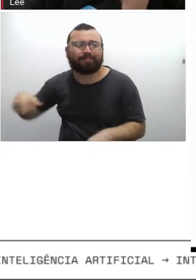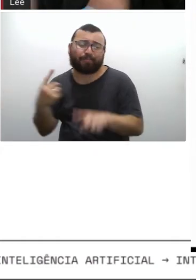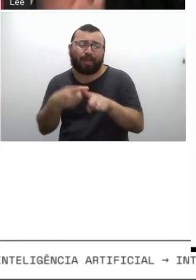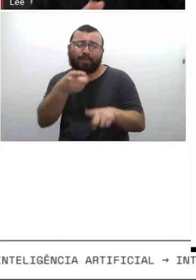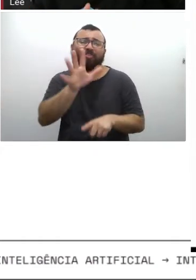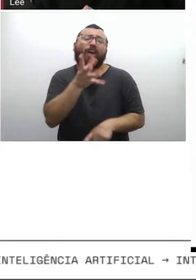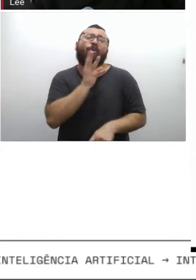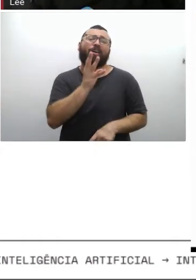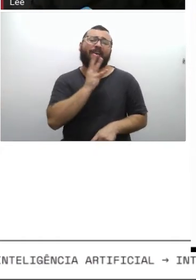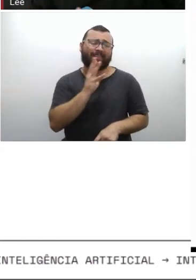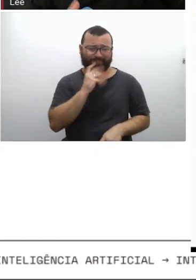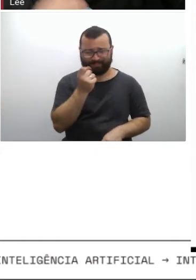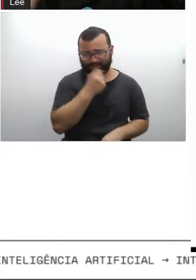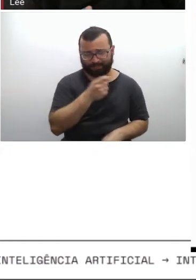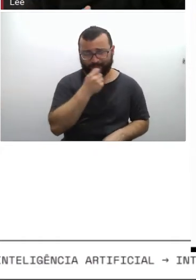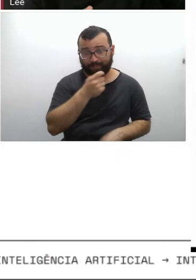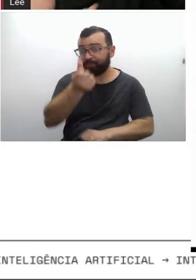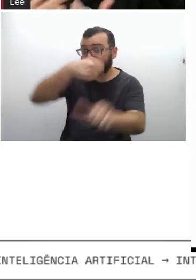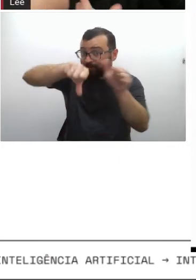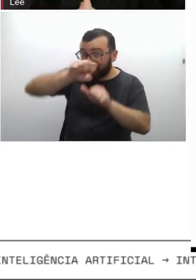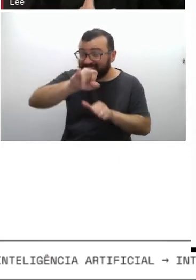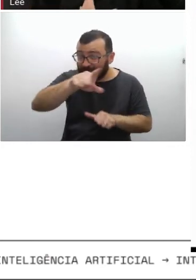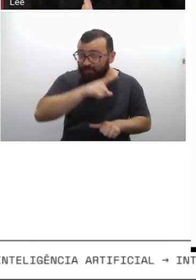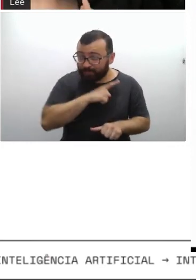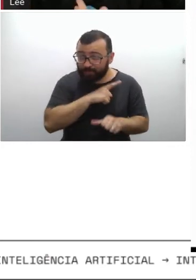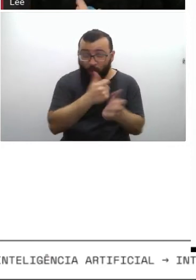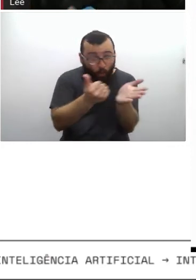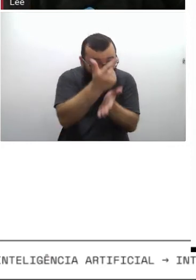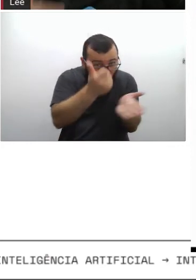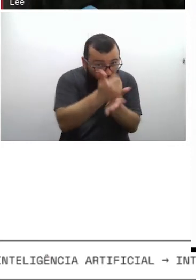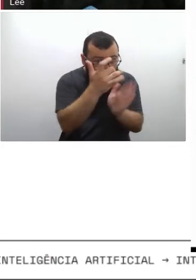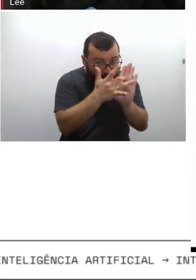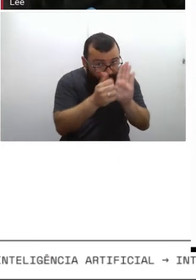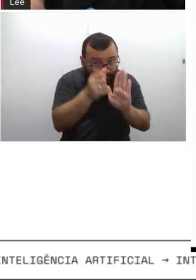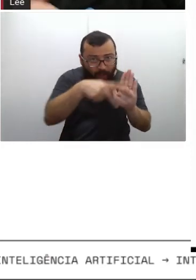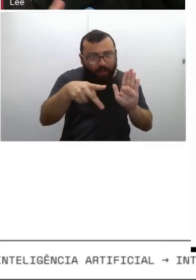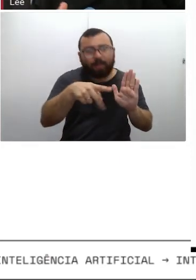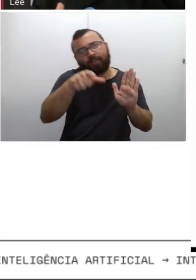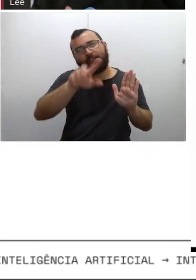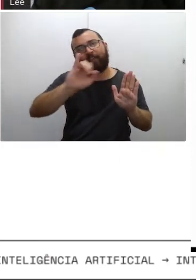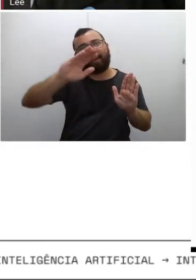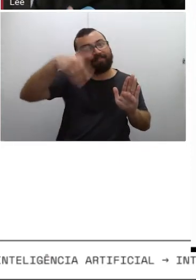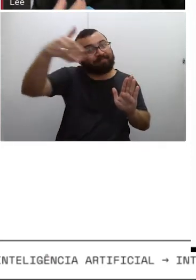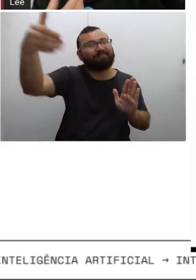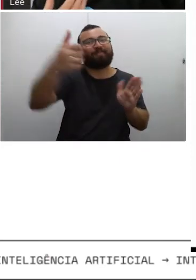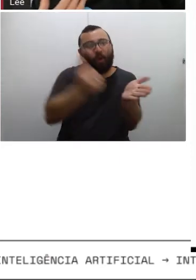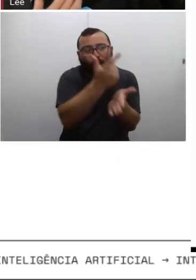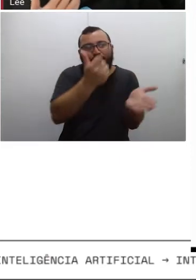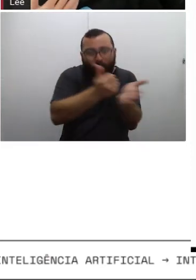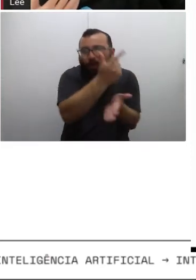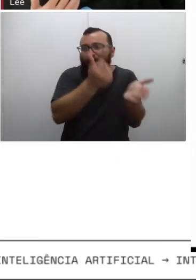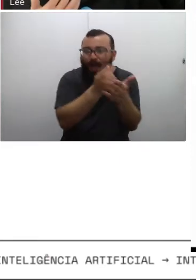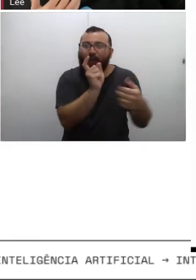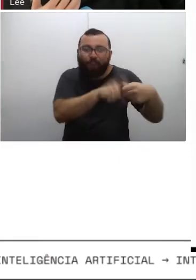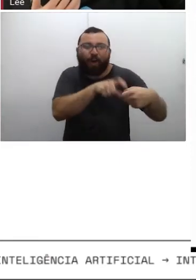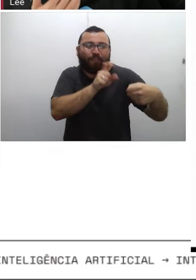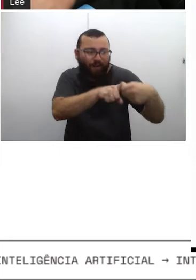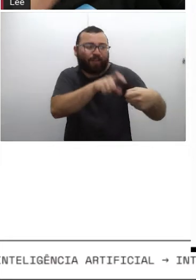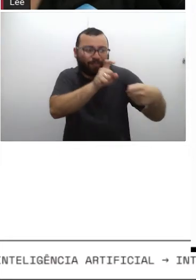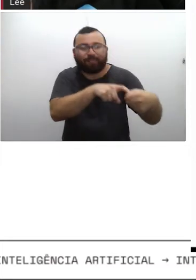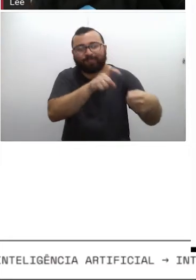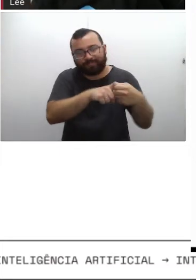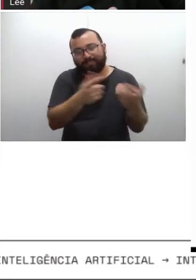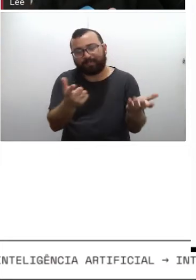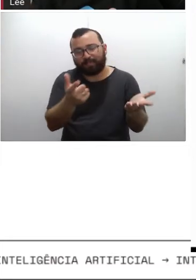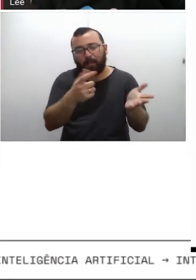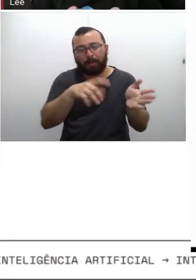the joke. Where if you have a shopping app, yeah, you probably always want to continue shopping, and that's also the reason why. For a